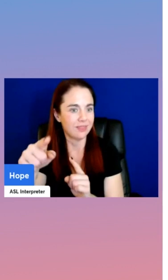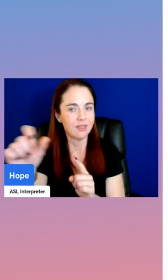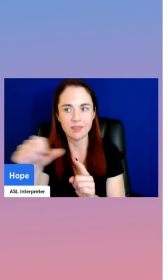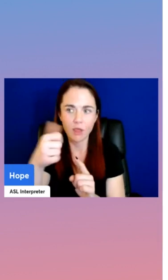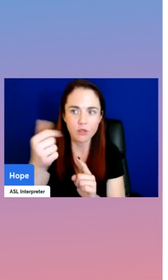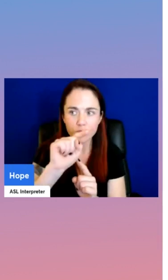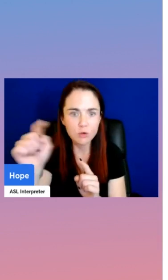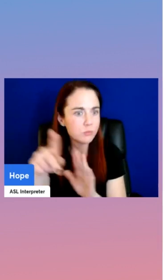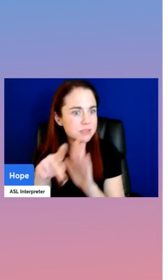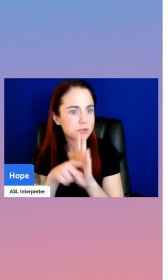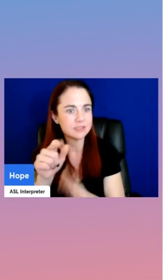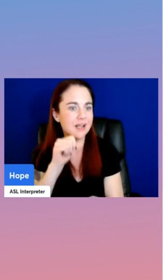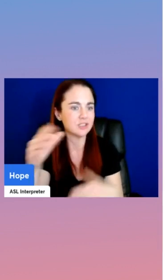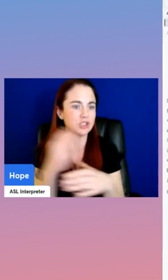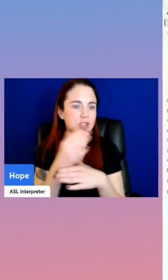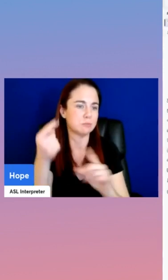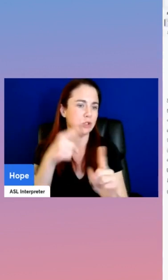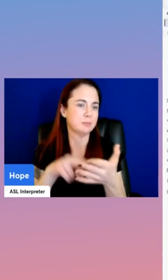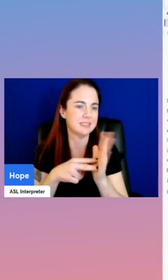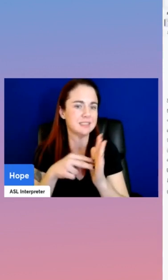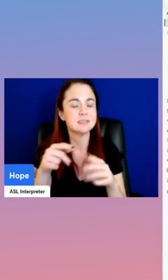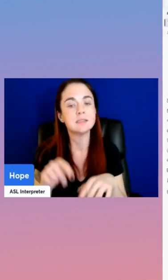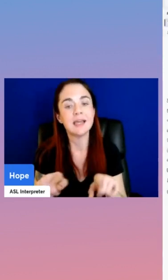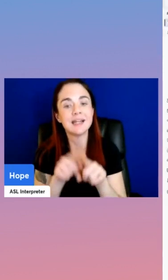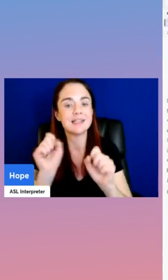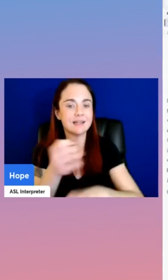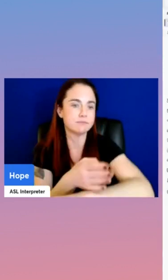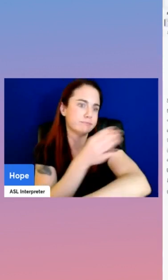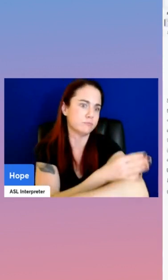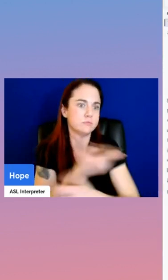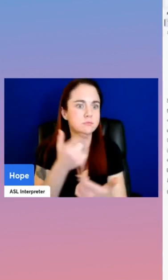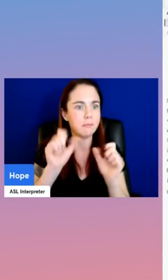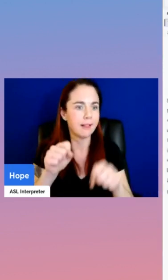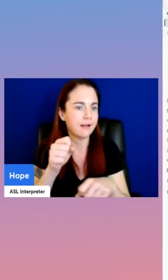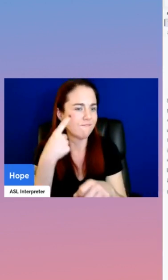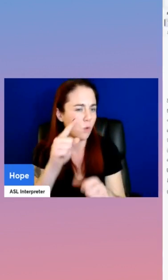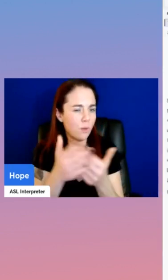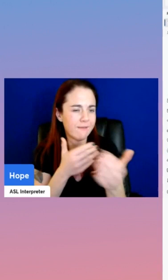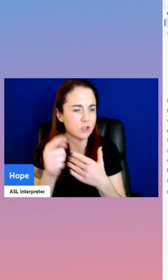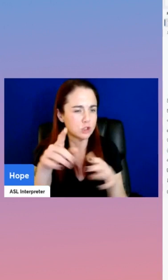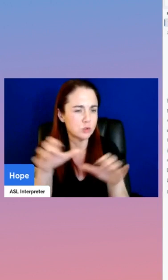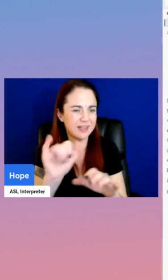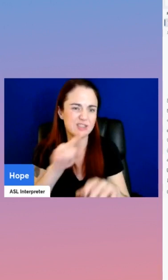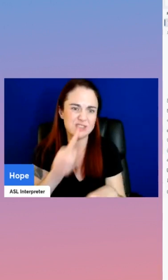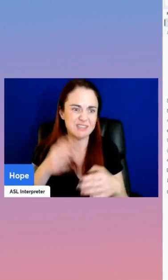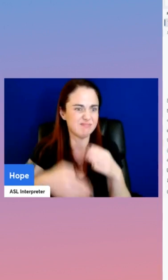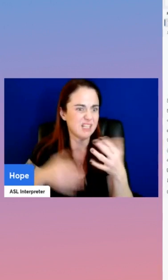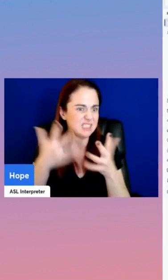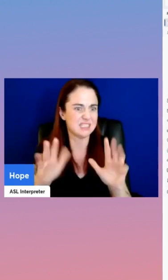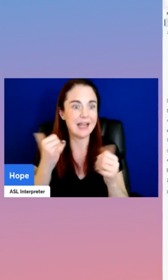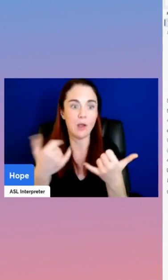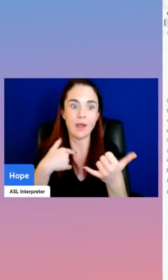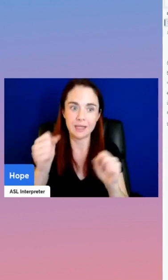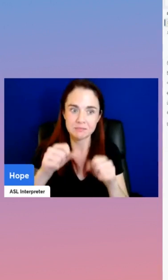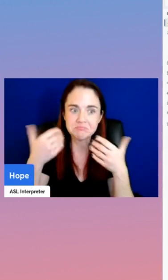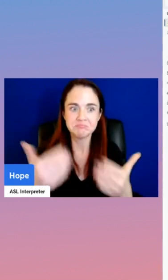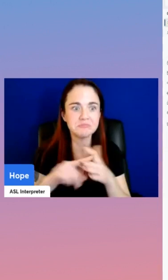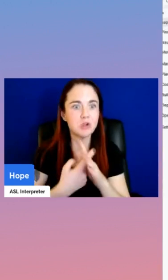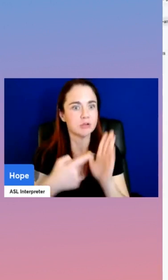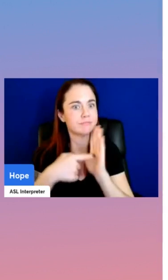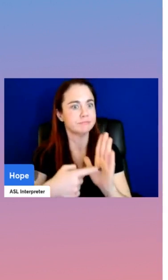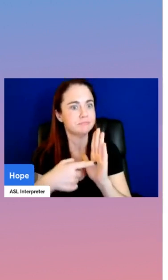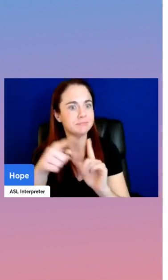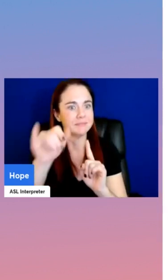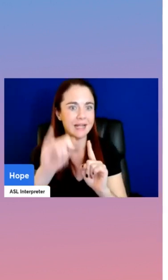purposes. And also to improve the auditability of whatever you are doing. So that's pretty much it. Without further ado, let's start with AMI as